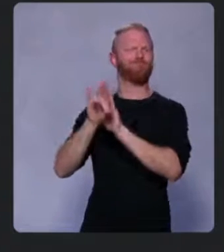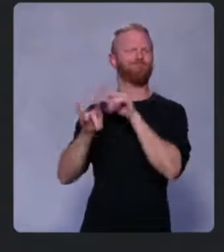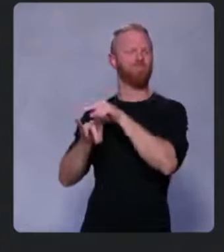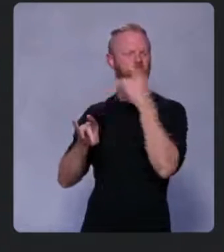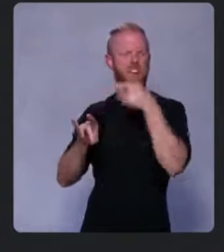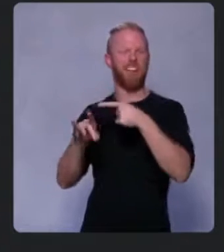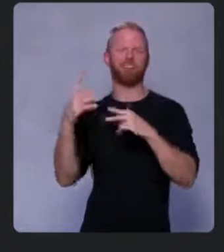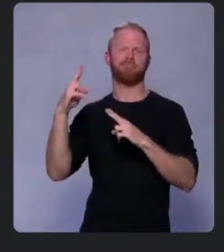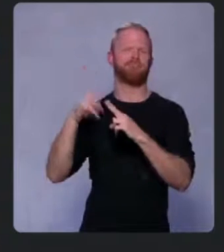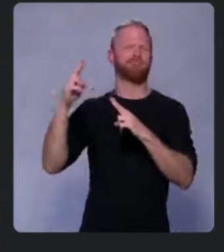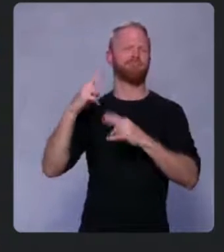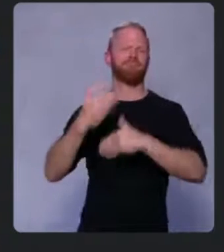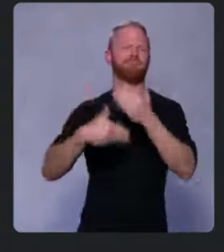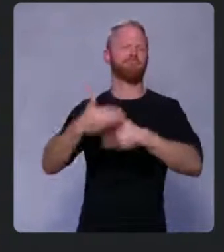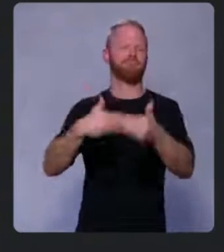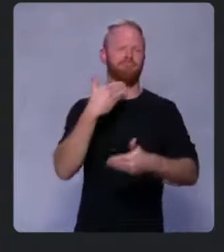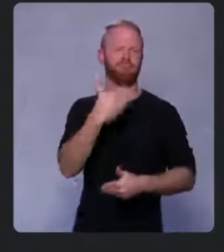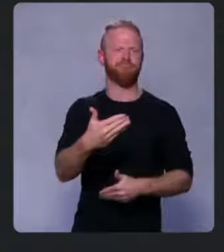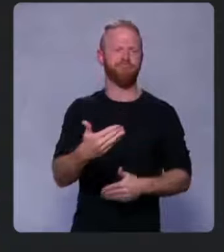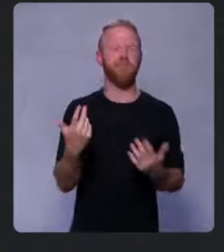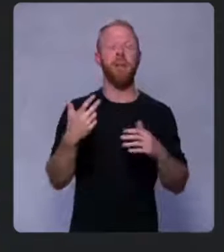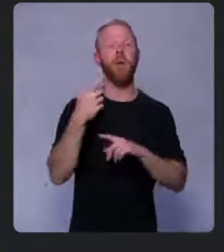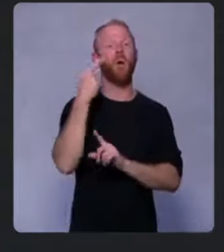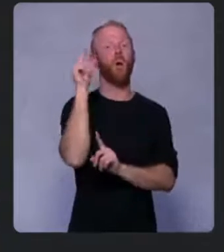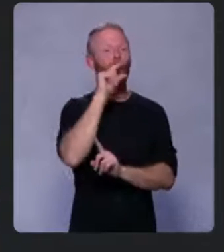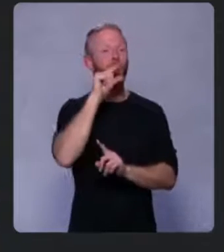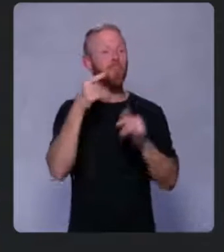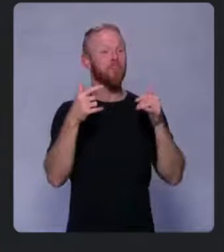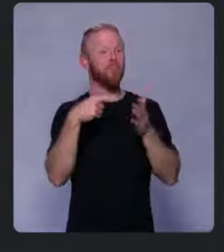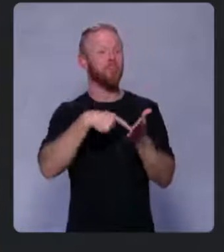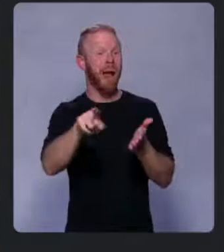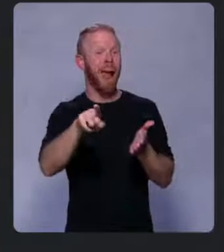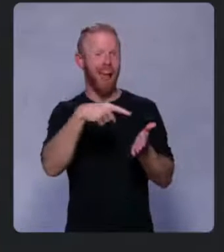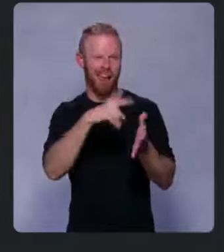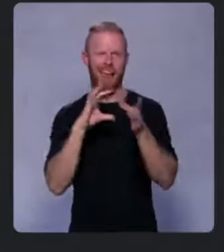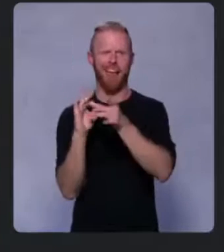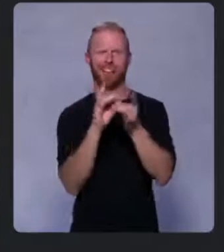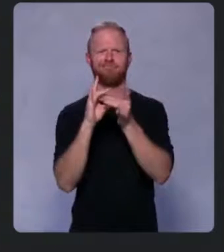Traditional experiences accessible anywhere that you might want to beyond Google.